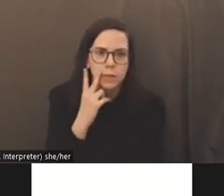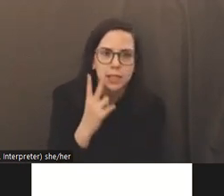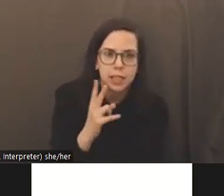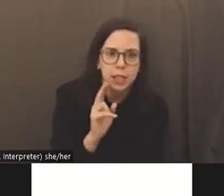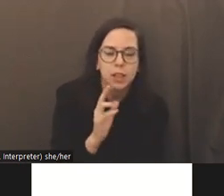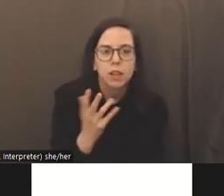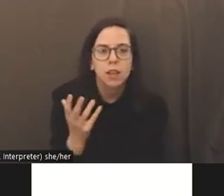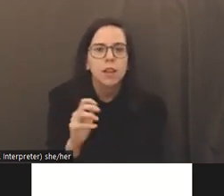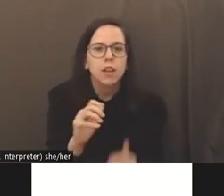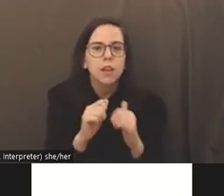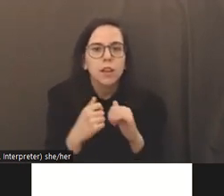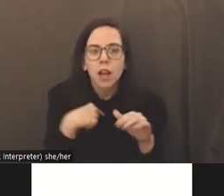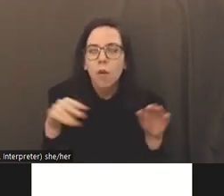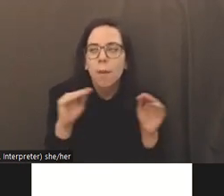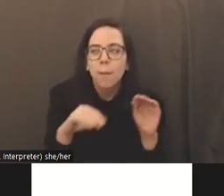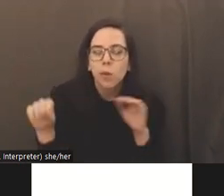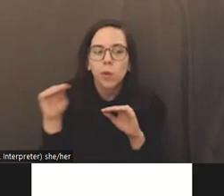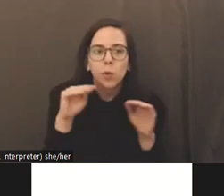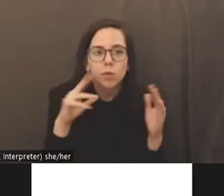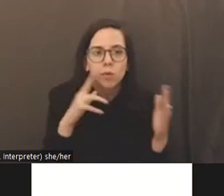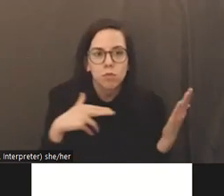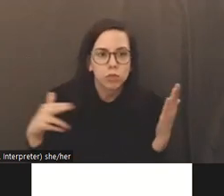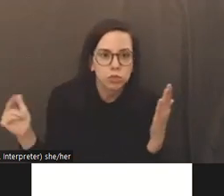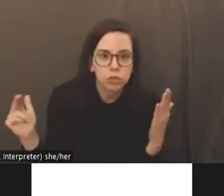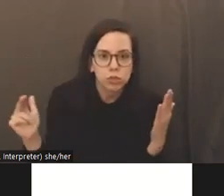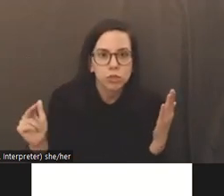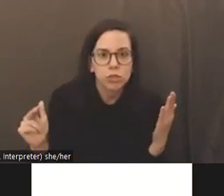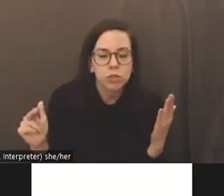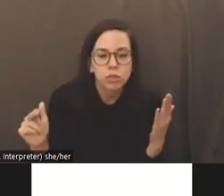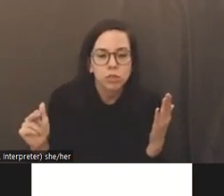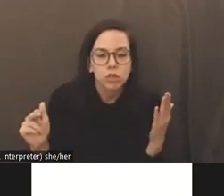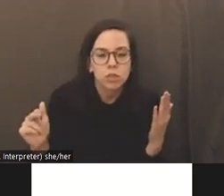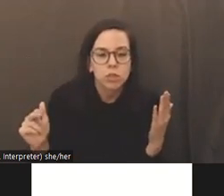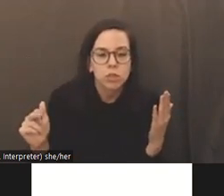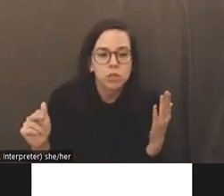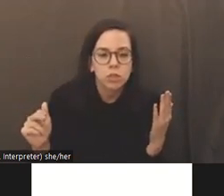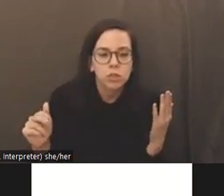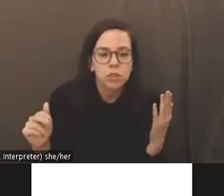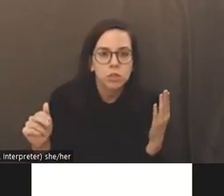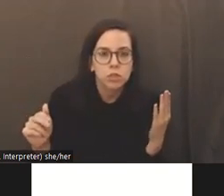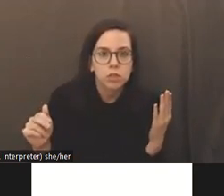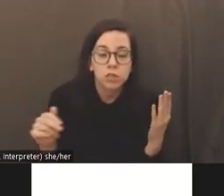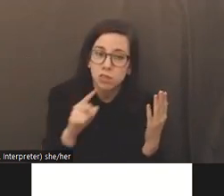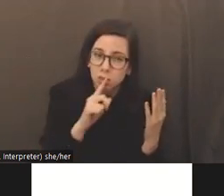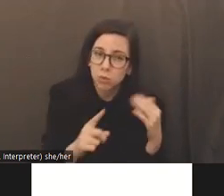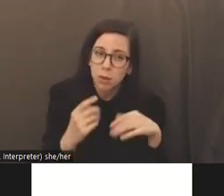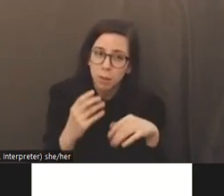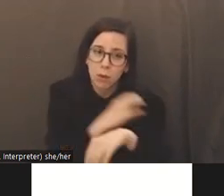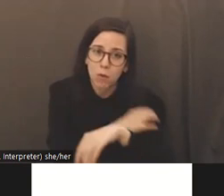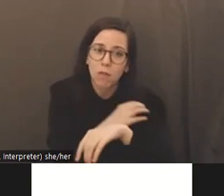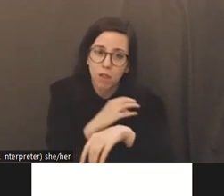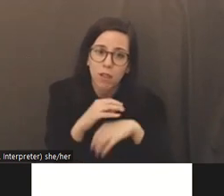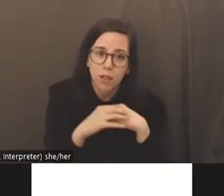I move the brush. And there are times when it's powerful, you're just moving